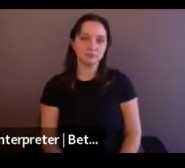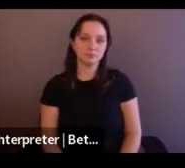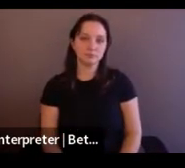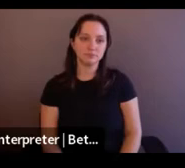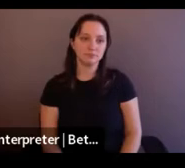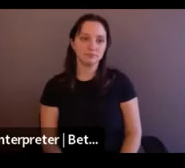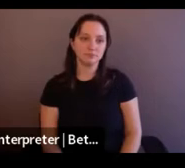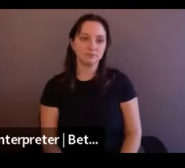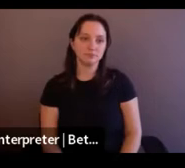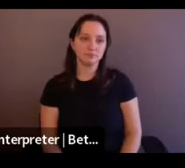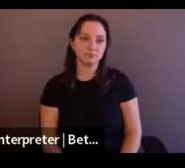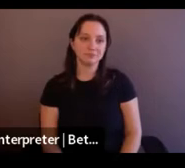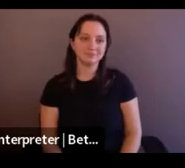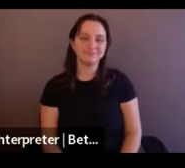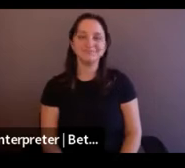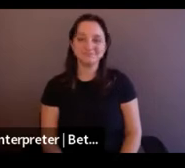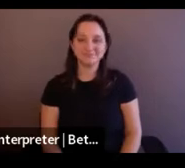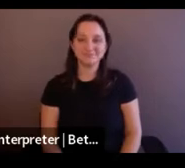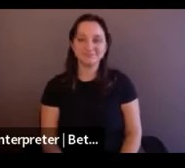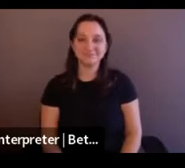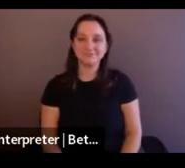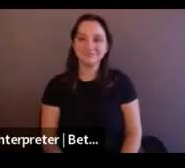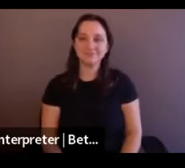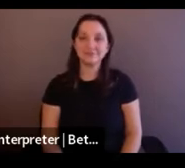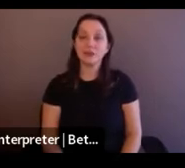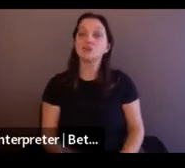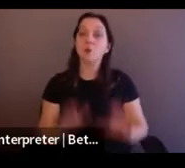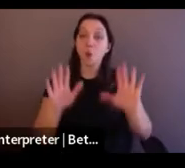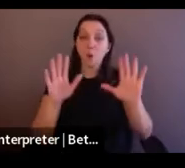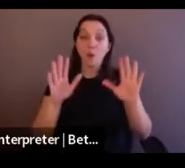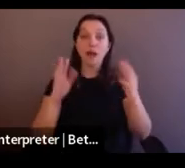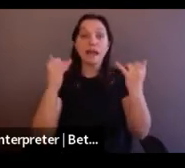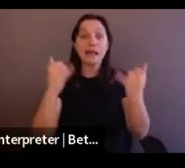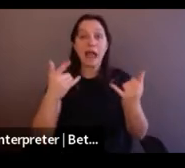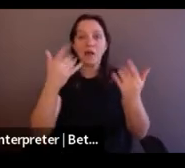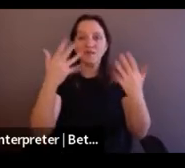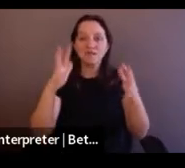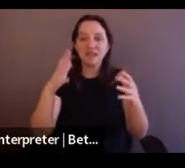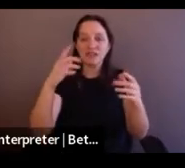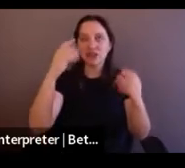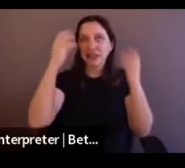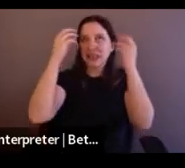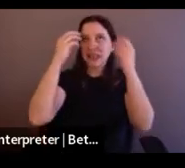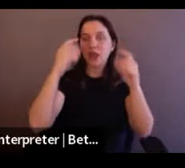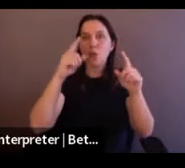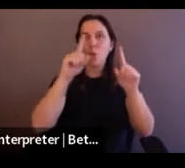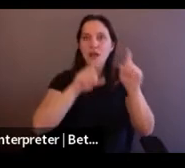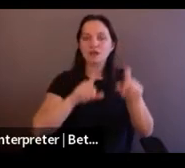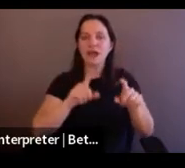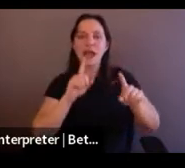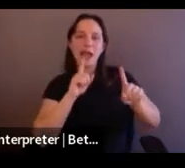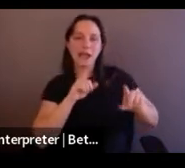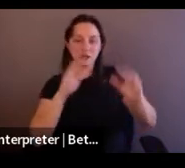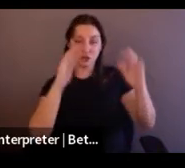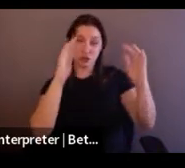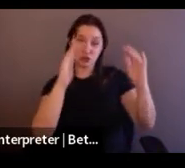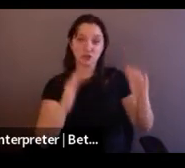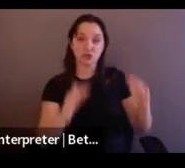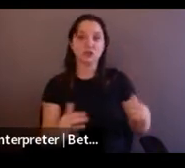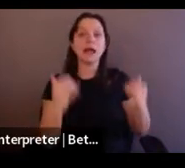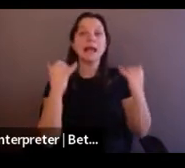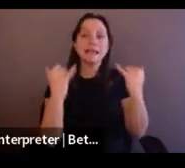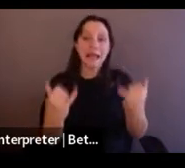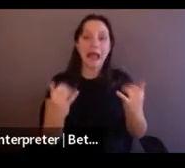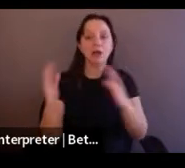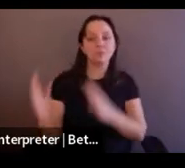So our next step, coming directly out of kind of reflecting on all of those questions, is developing a really clear volunteer role